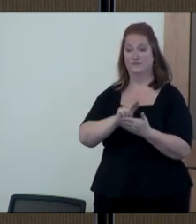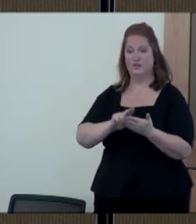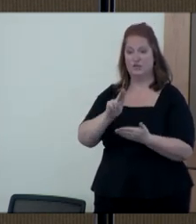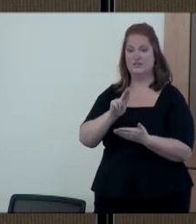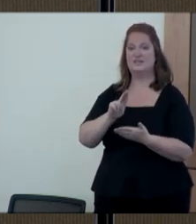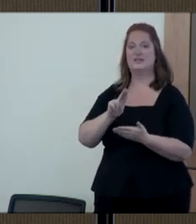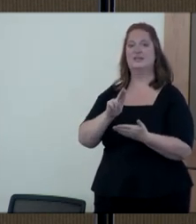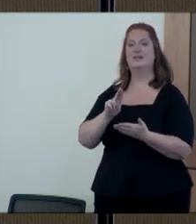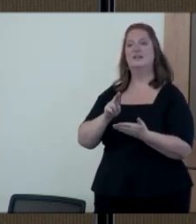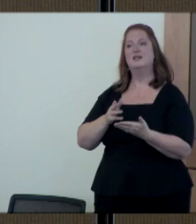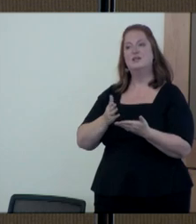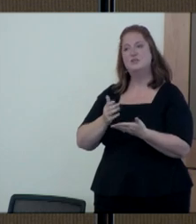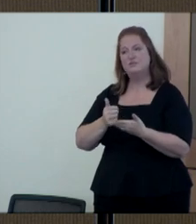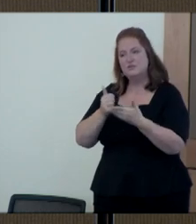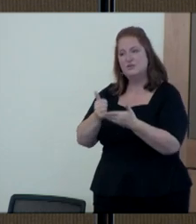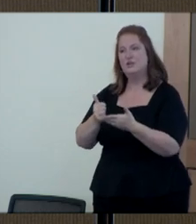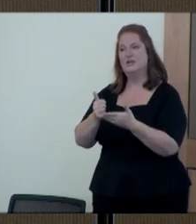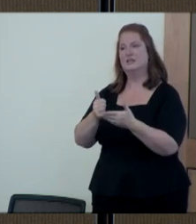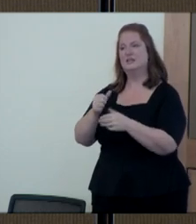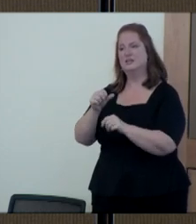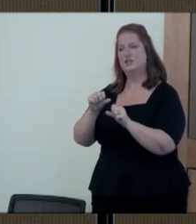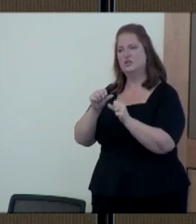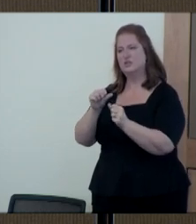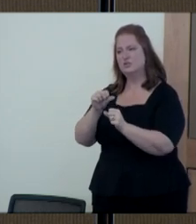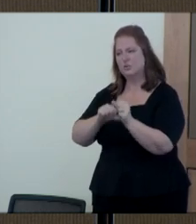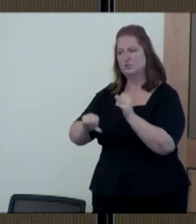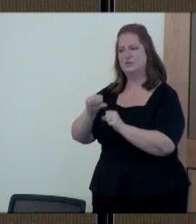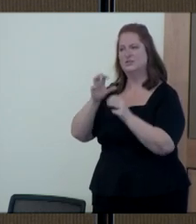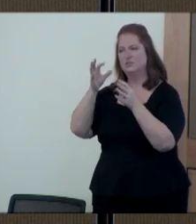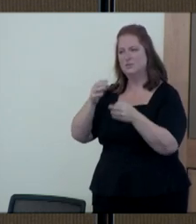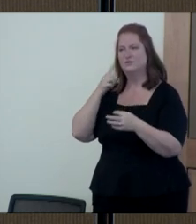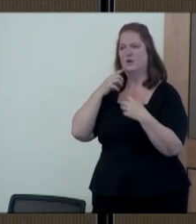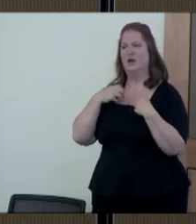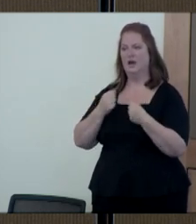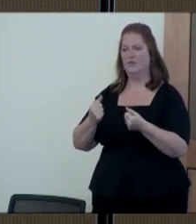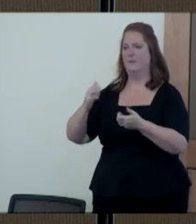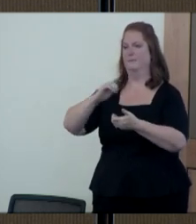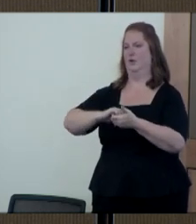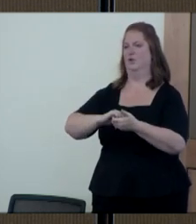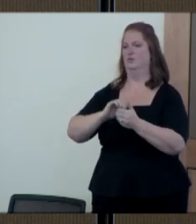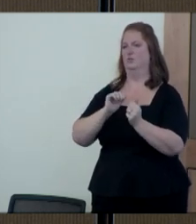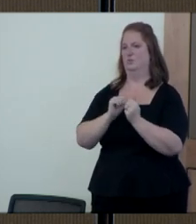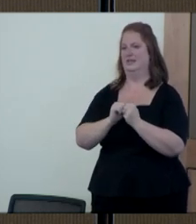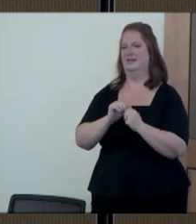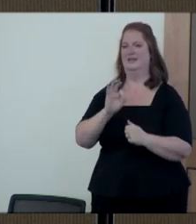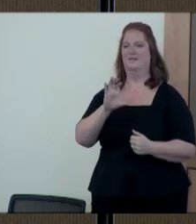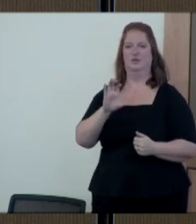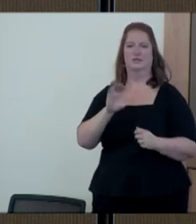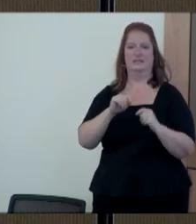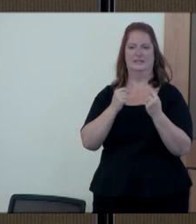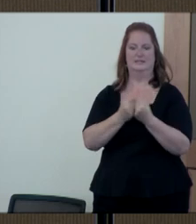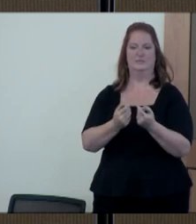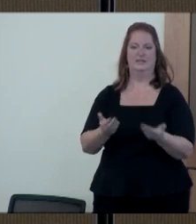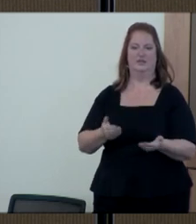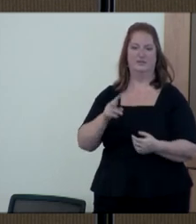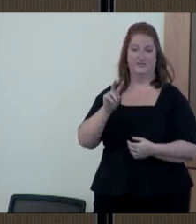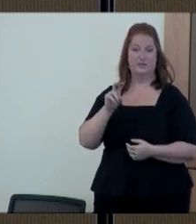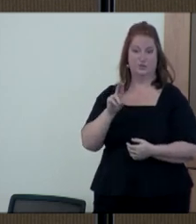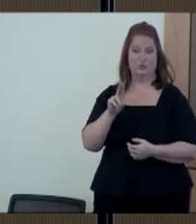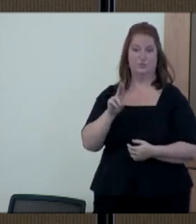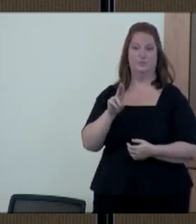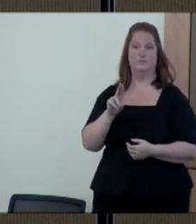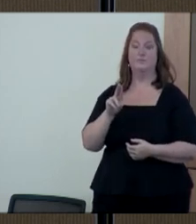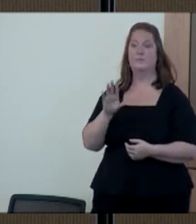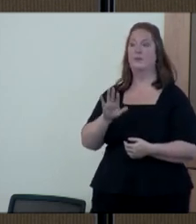help address the social determinants of health in partnership with our faculty, with faculty teams here at VCU